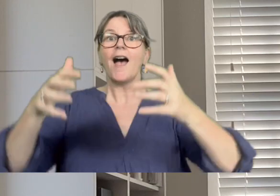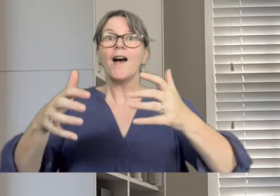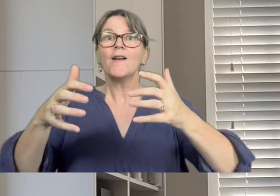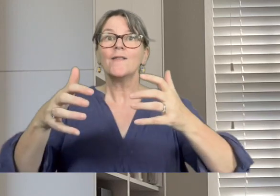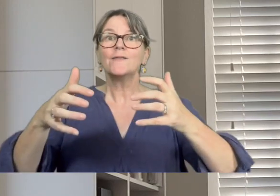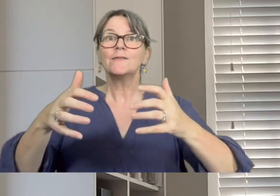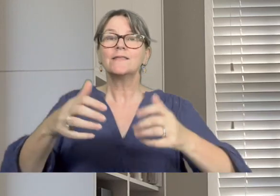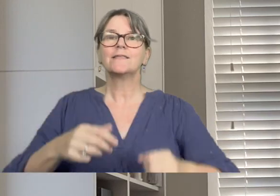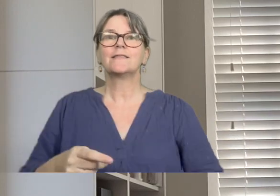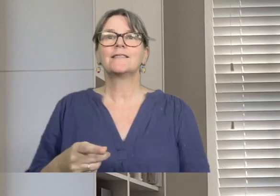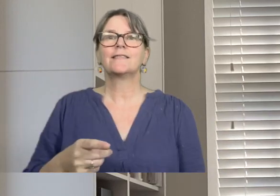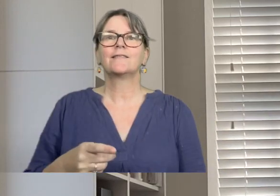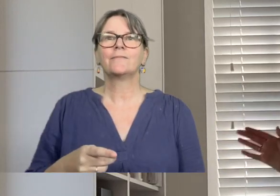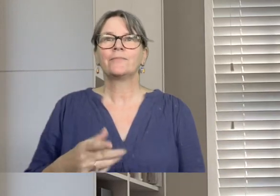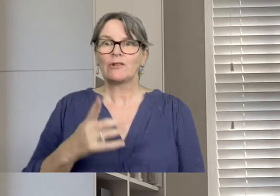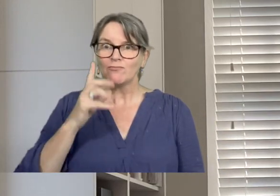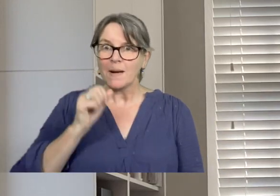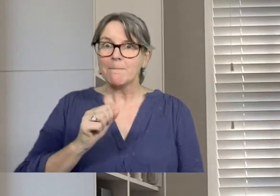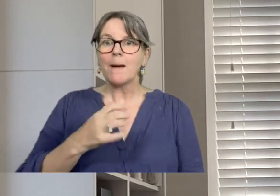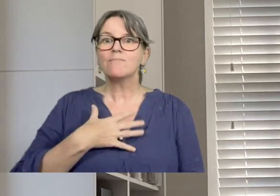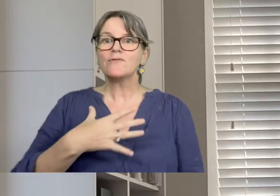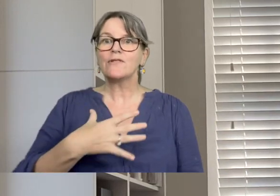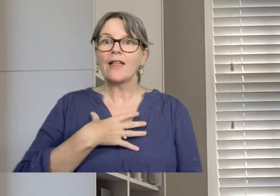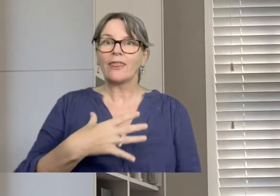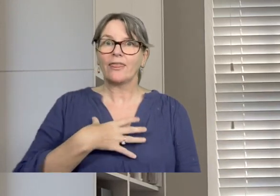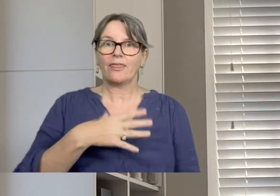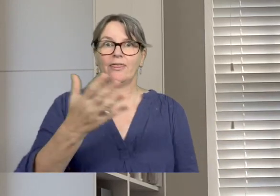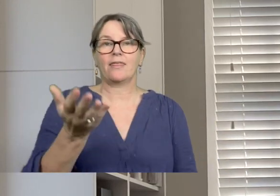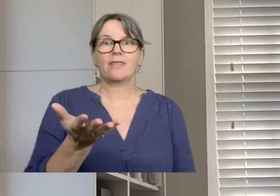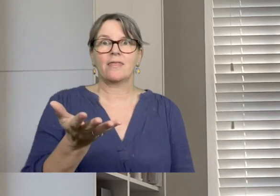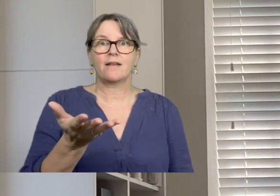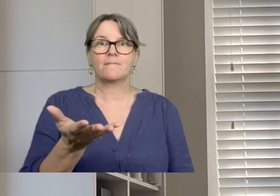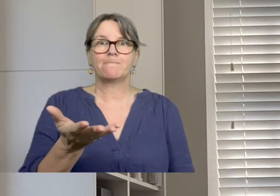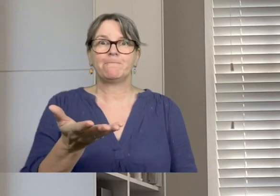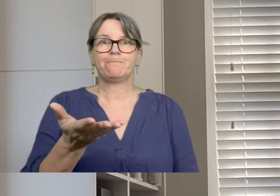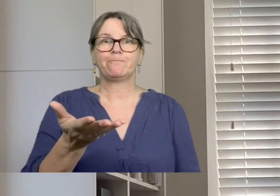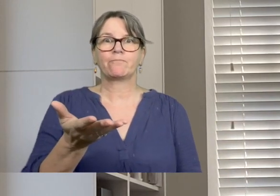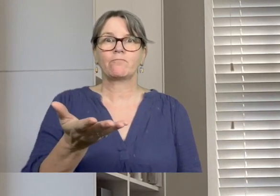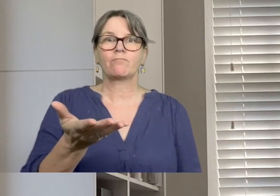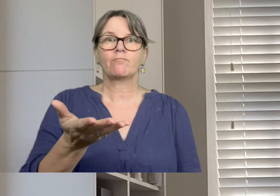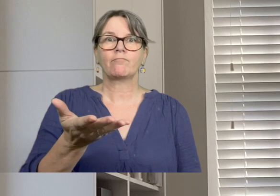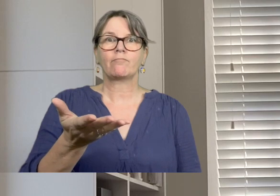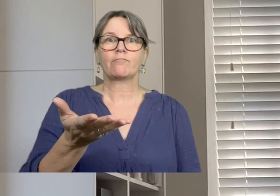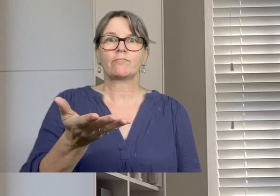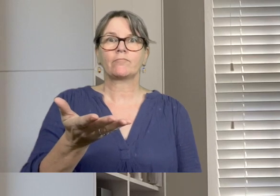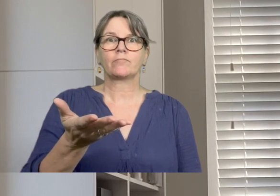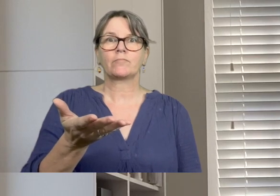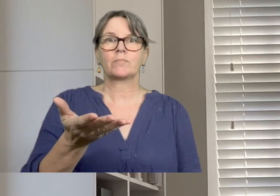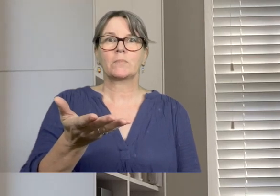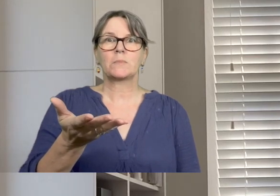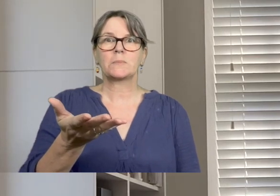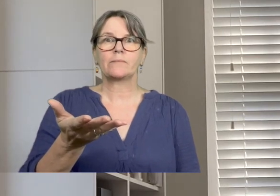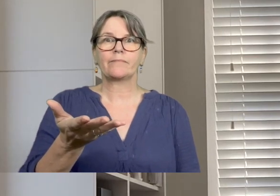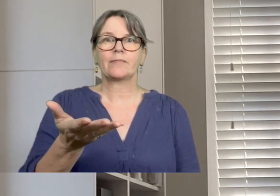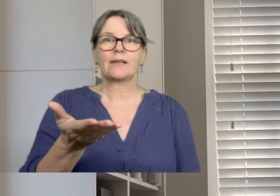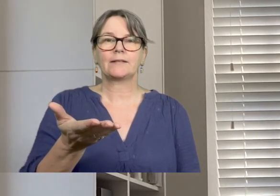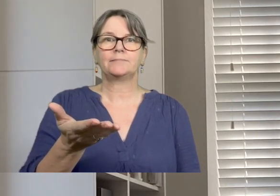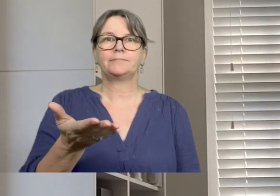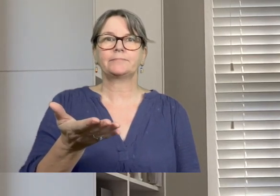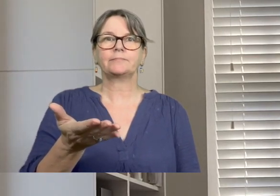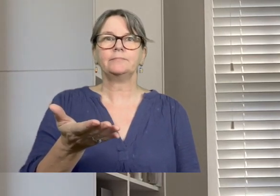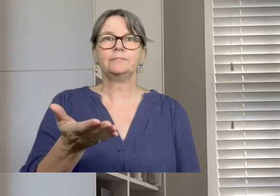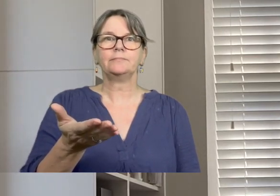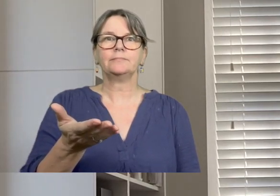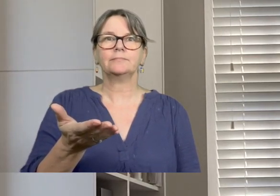out. Breath in. Breath out. Breath in. All the way down. Just 2. Now we're going to go for